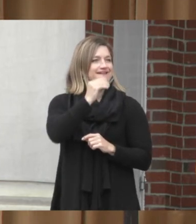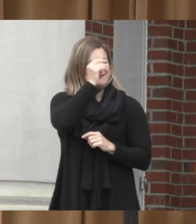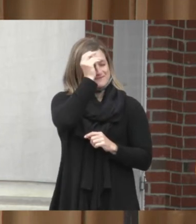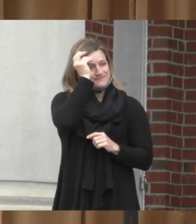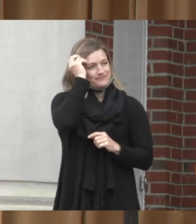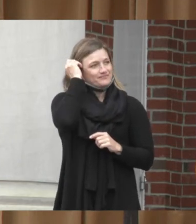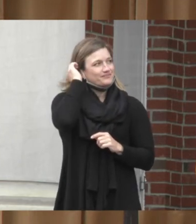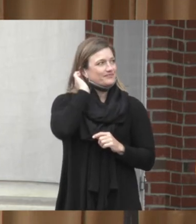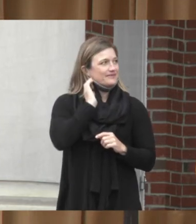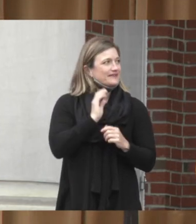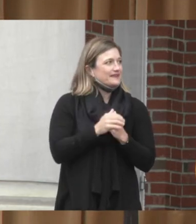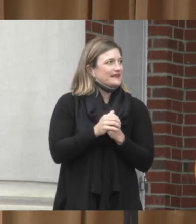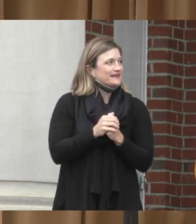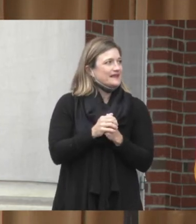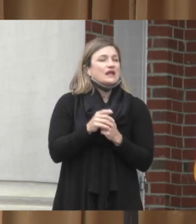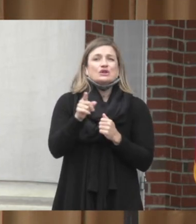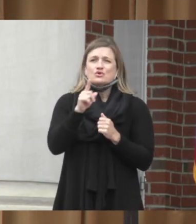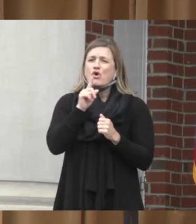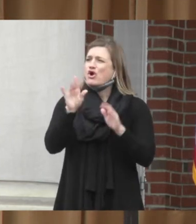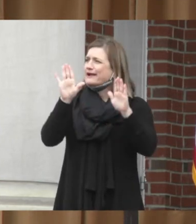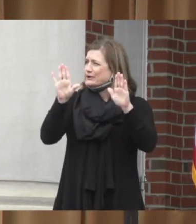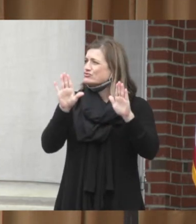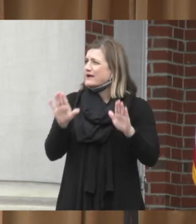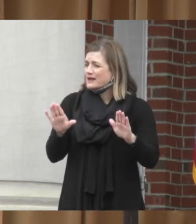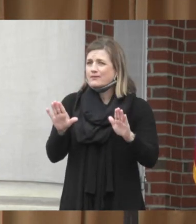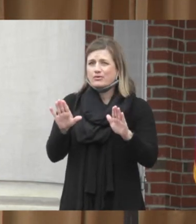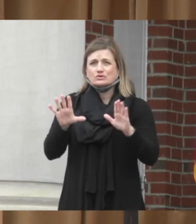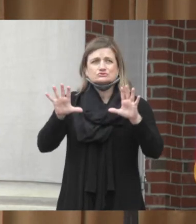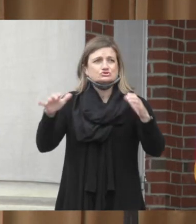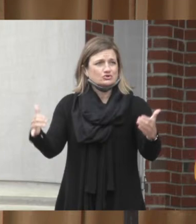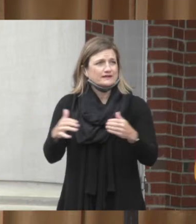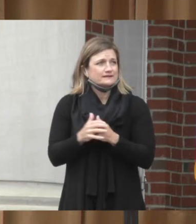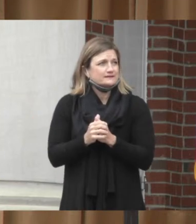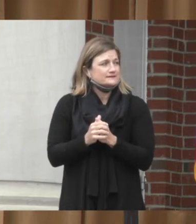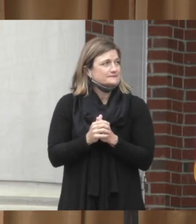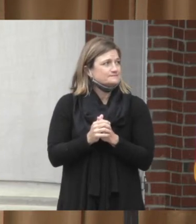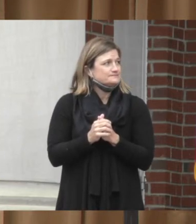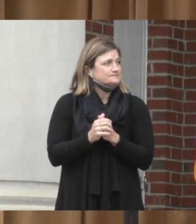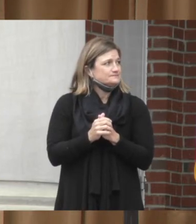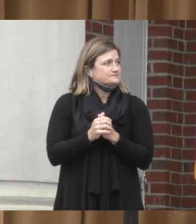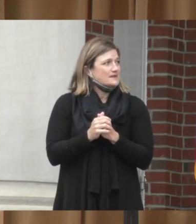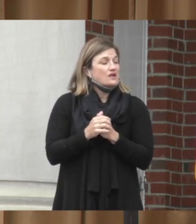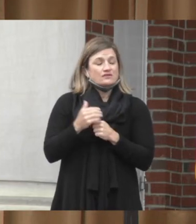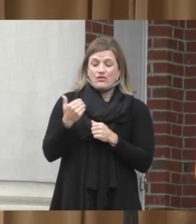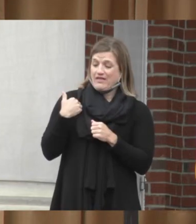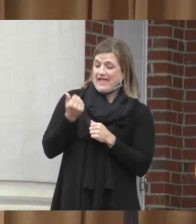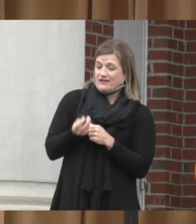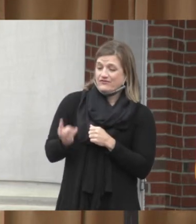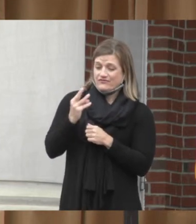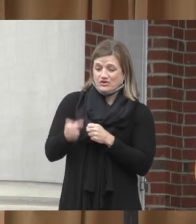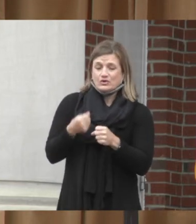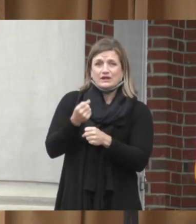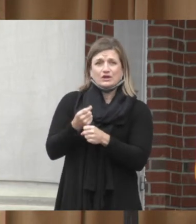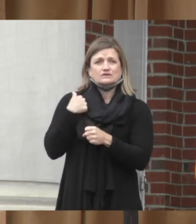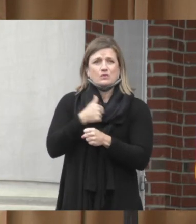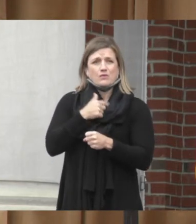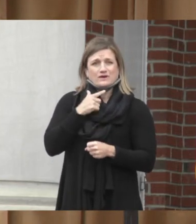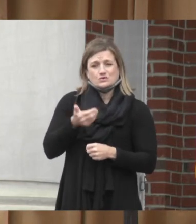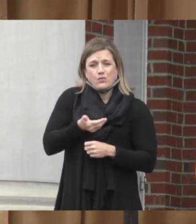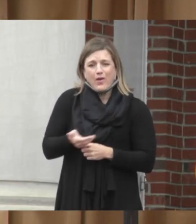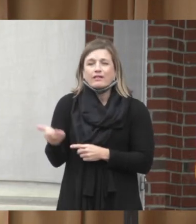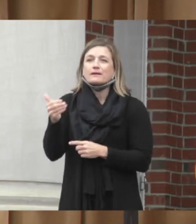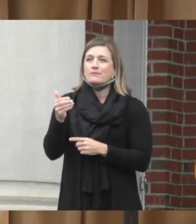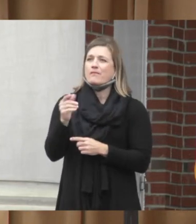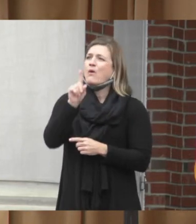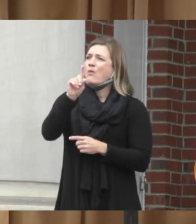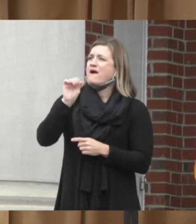you, you're about to hear an incredible one. It's been our tradition during my tenure over the last few years to welcome one of our students